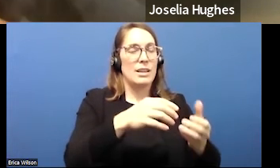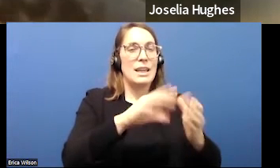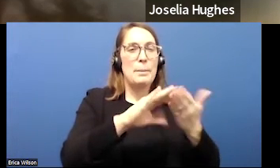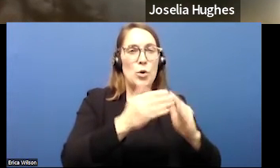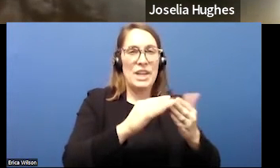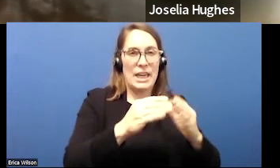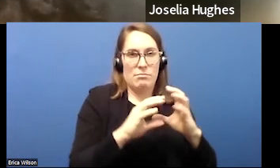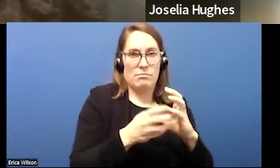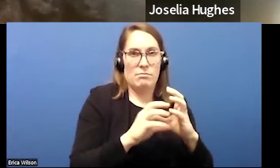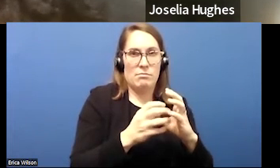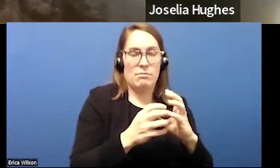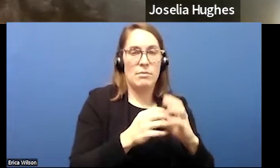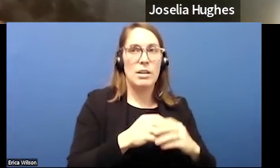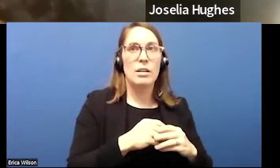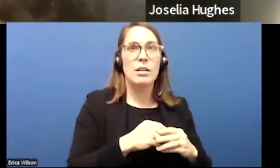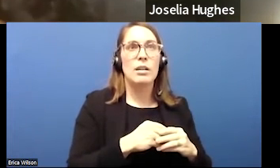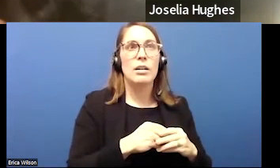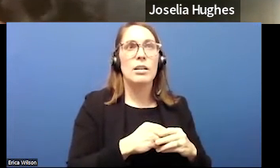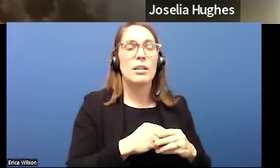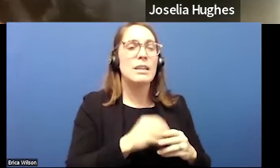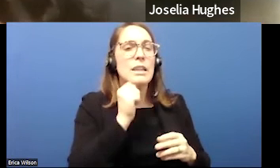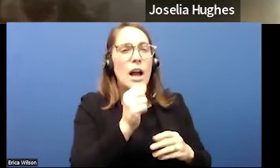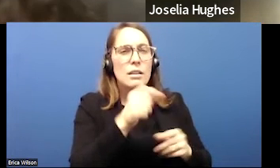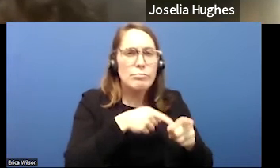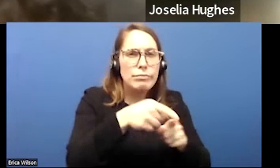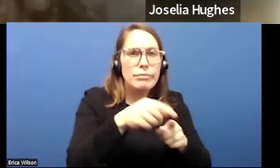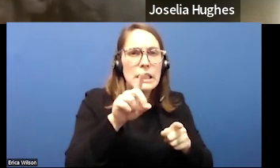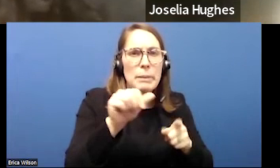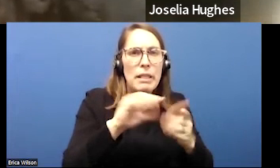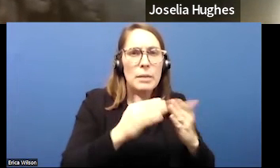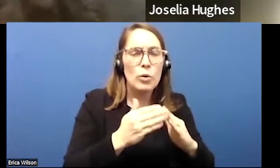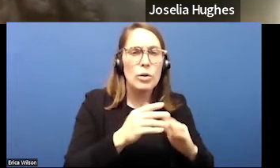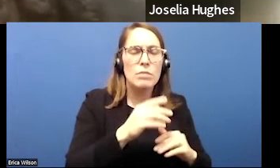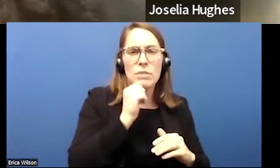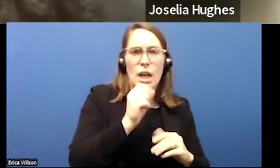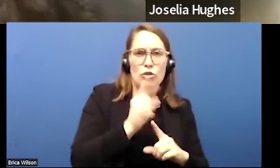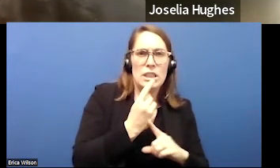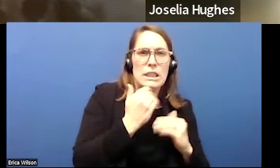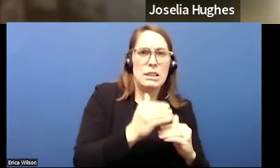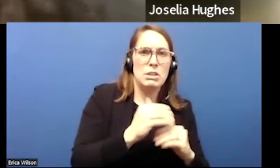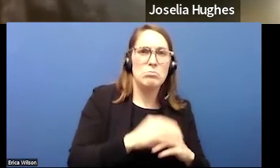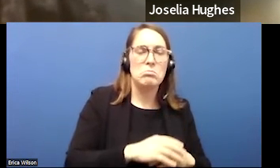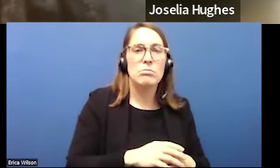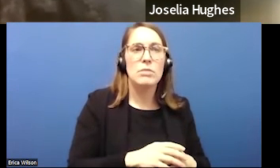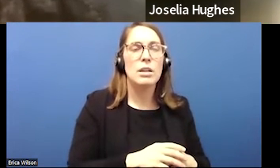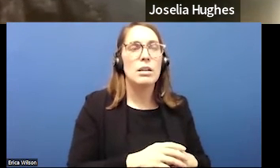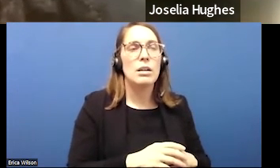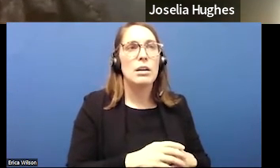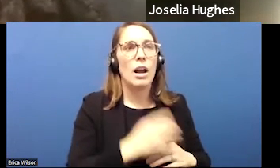inside of community. And I wouldn't say that just specifically like to disability community. I feel like